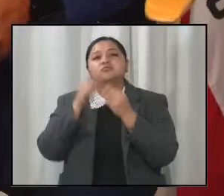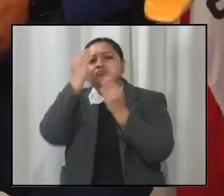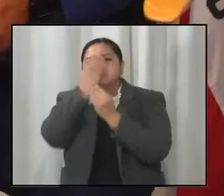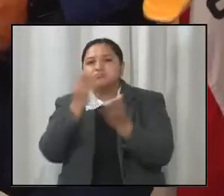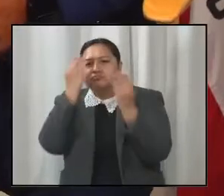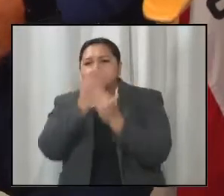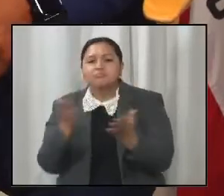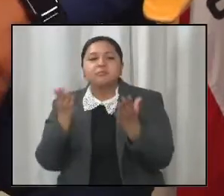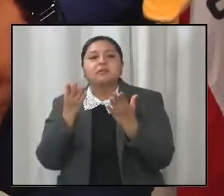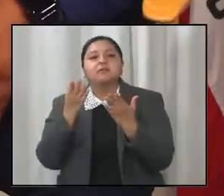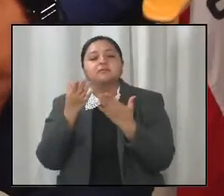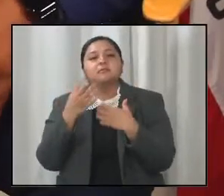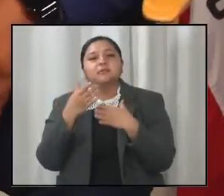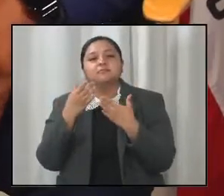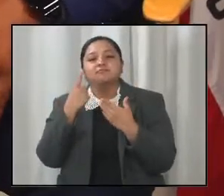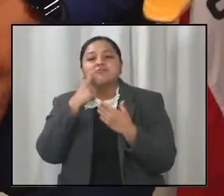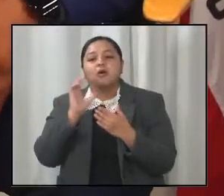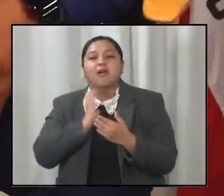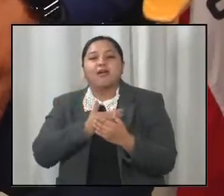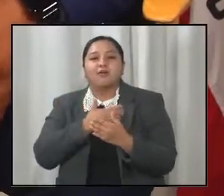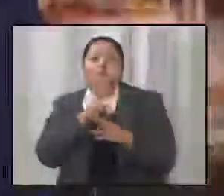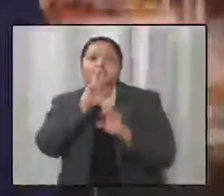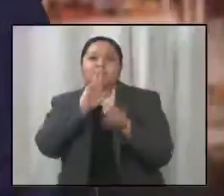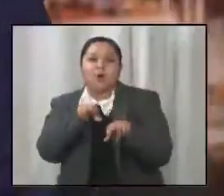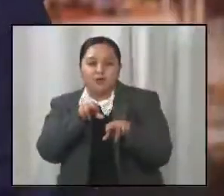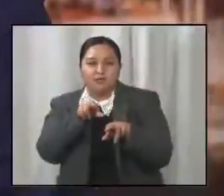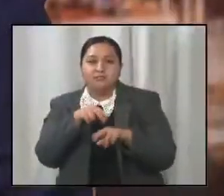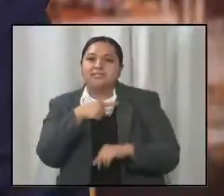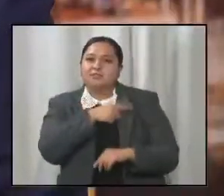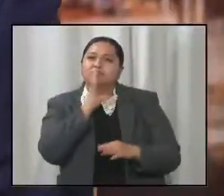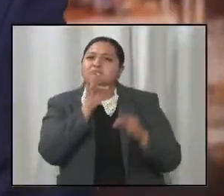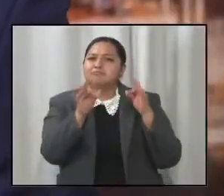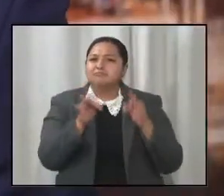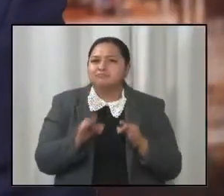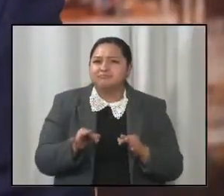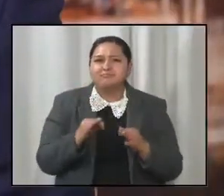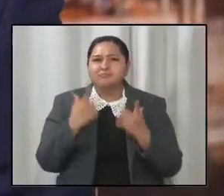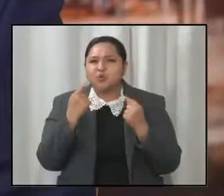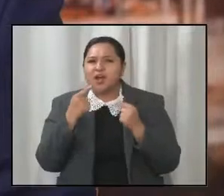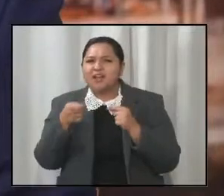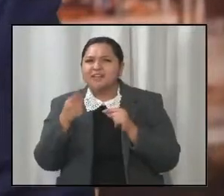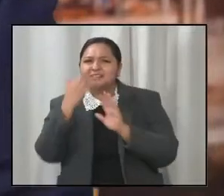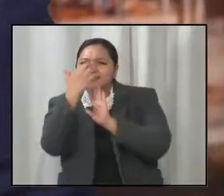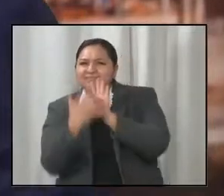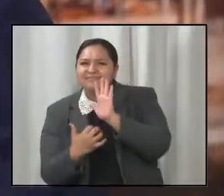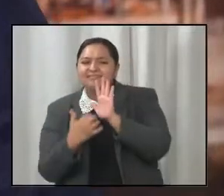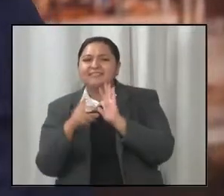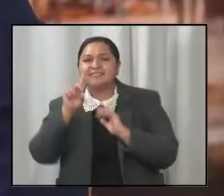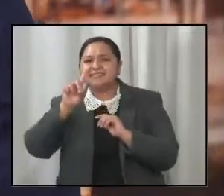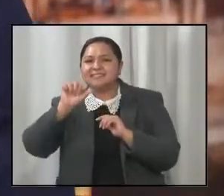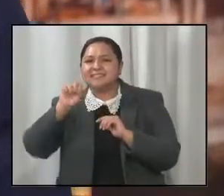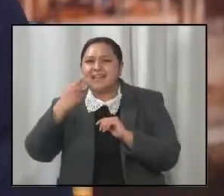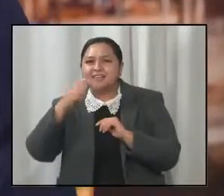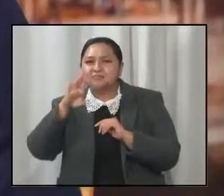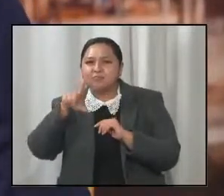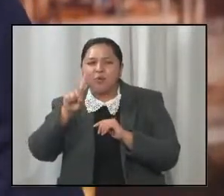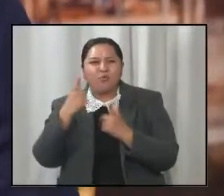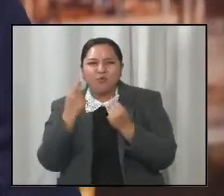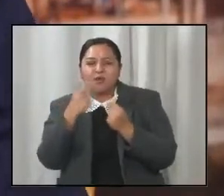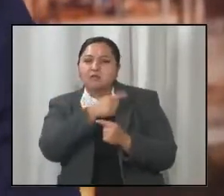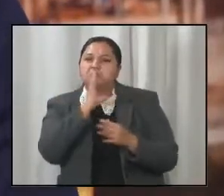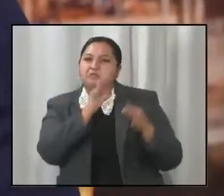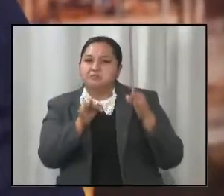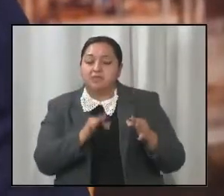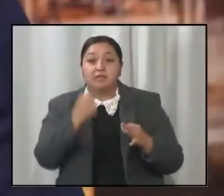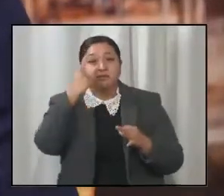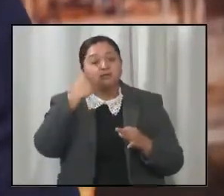response. Dalton will talk with us through the dashboard. Our goal is to be transparent, and as I've discussed in the past, the importance of this